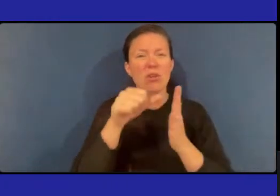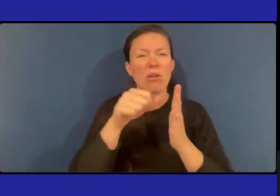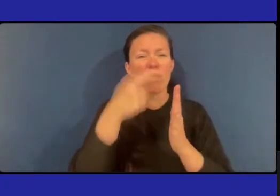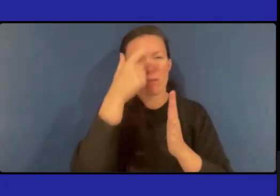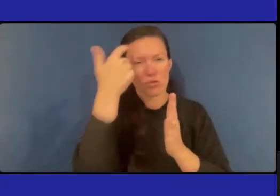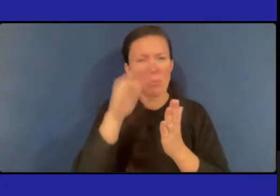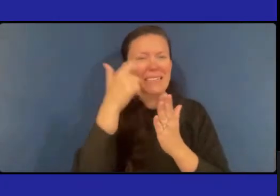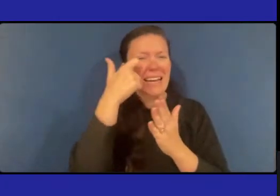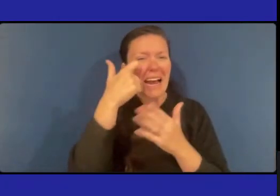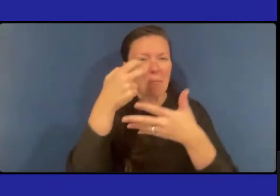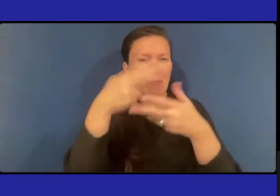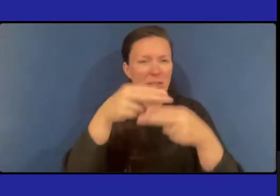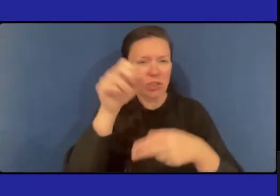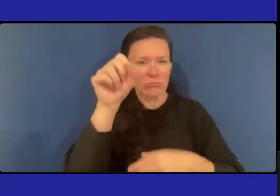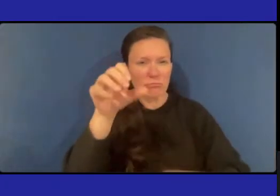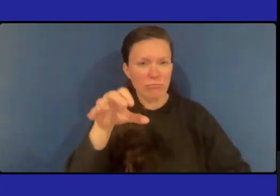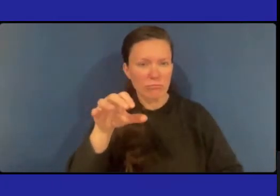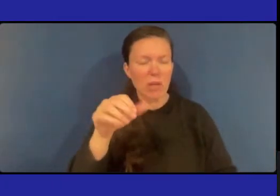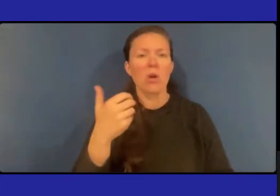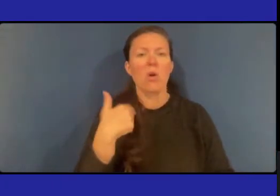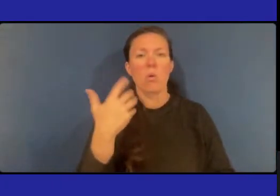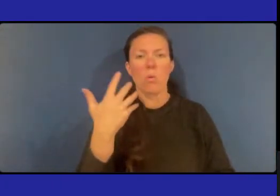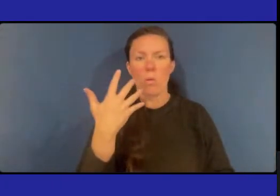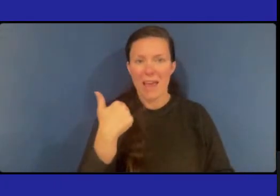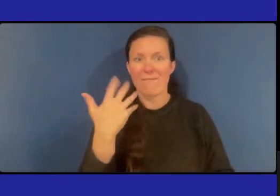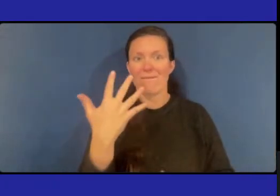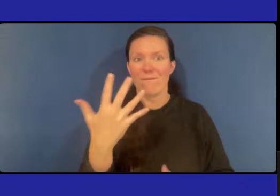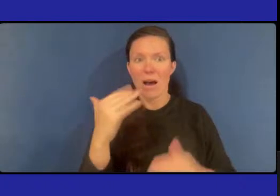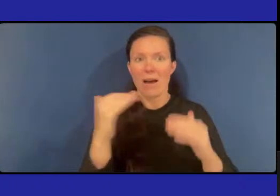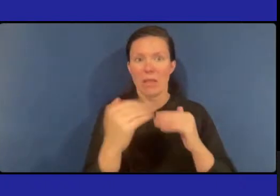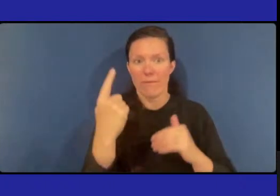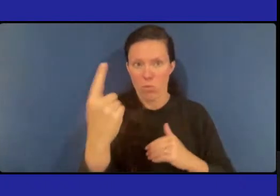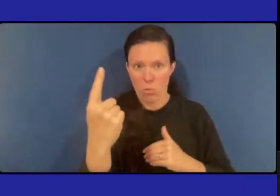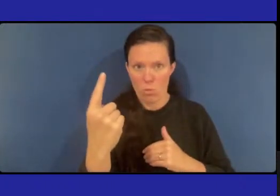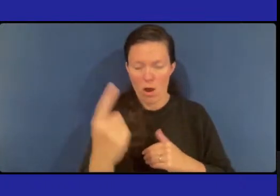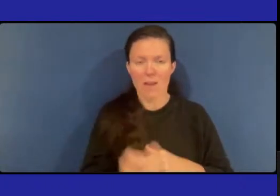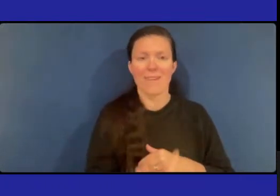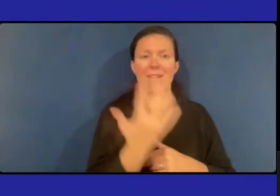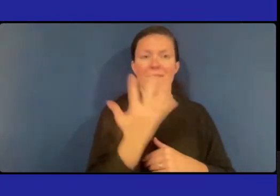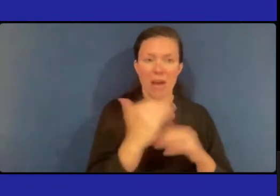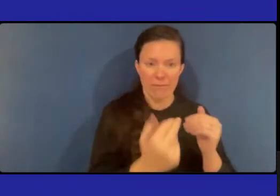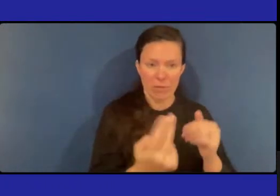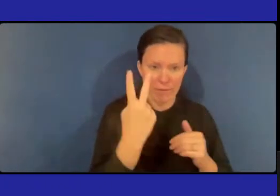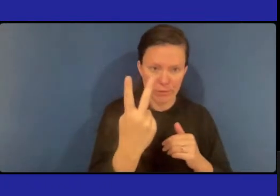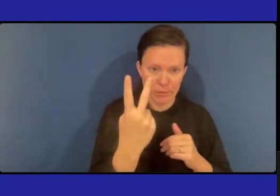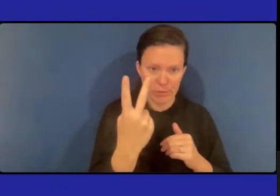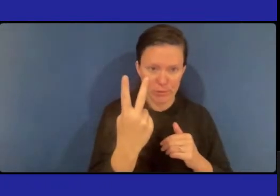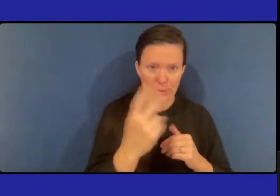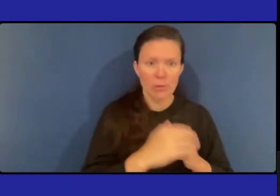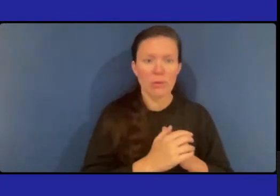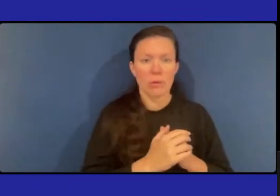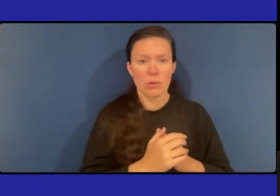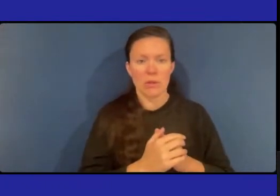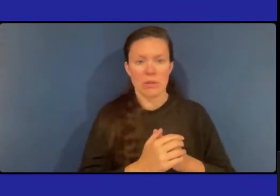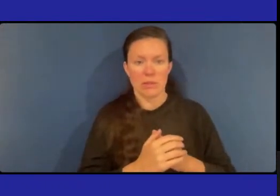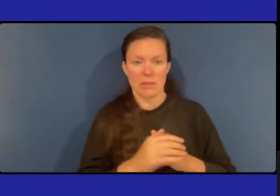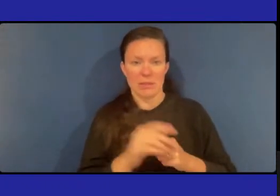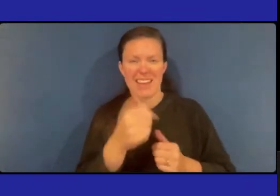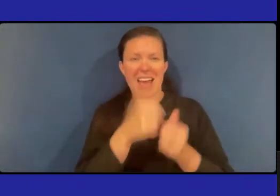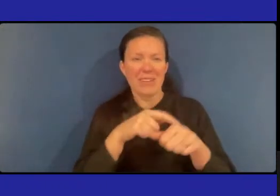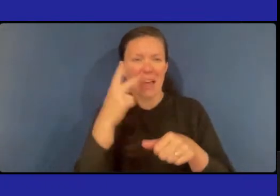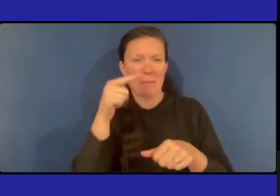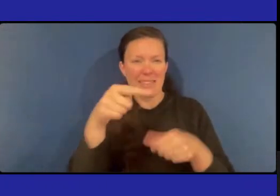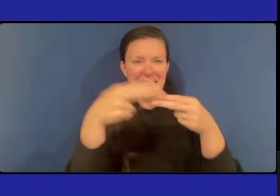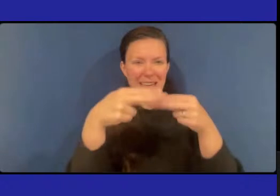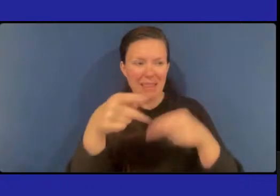we are 5 level 1, 1 level 2, and there's 2 pediatric trauma centers. And it always, every time I look at this slide, it looks